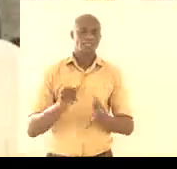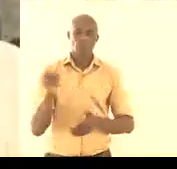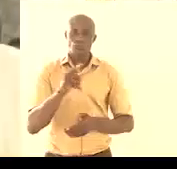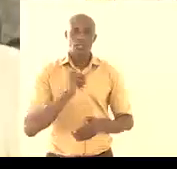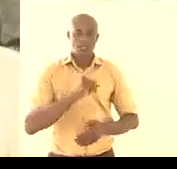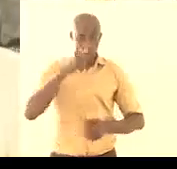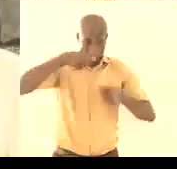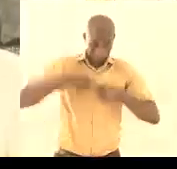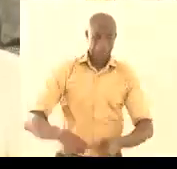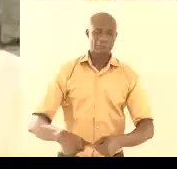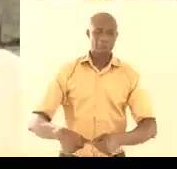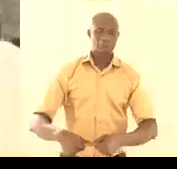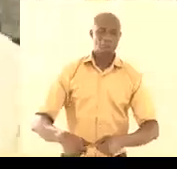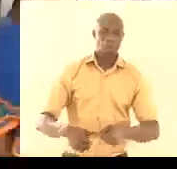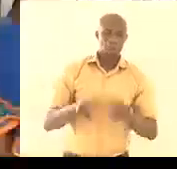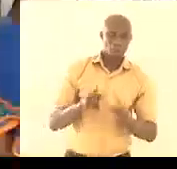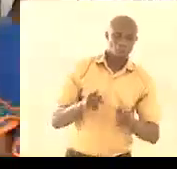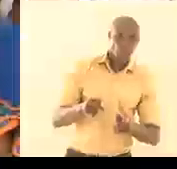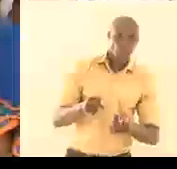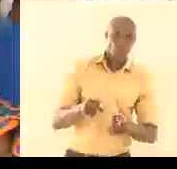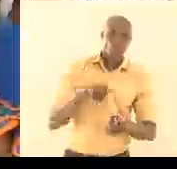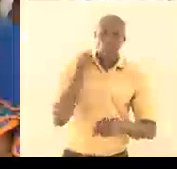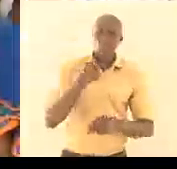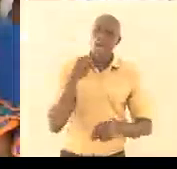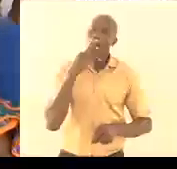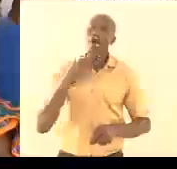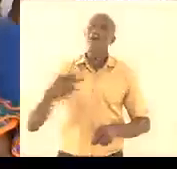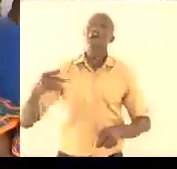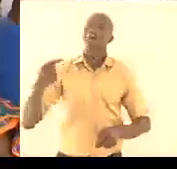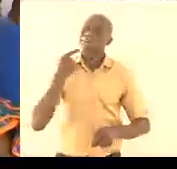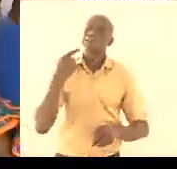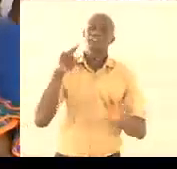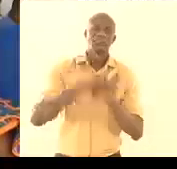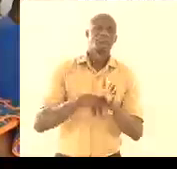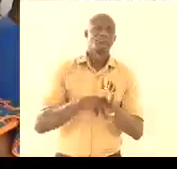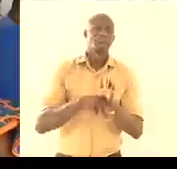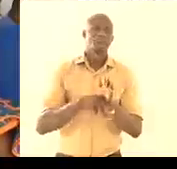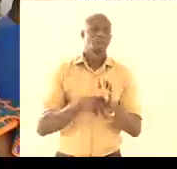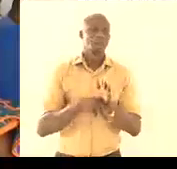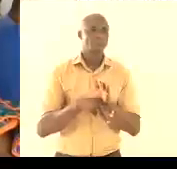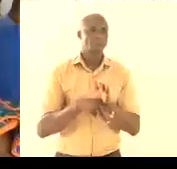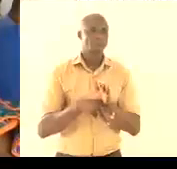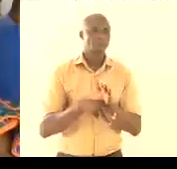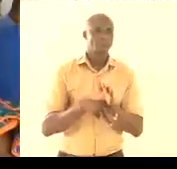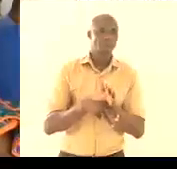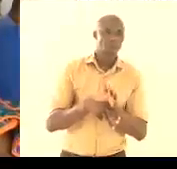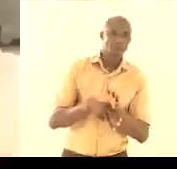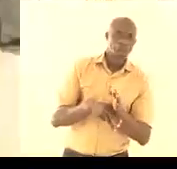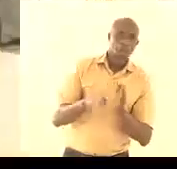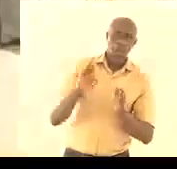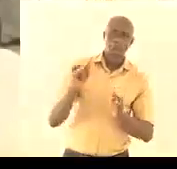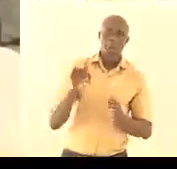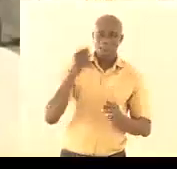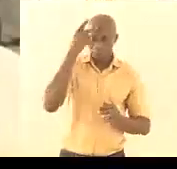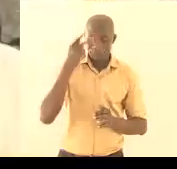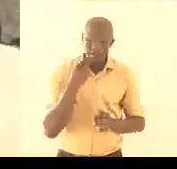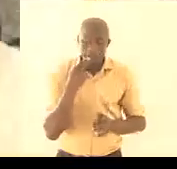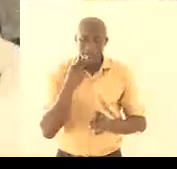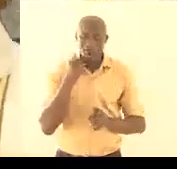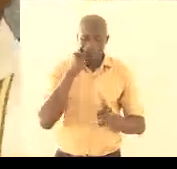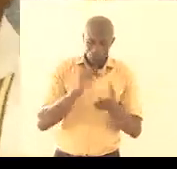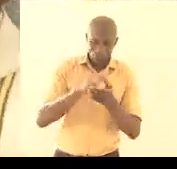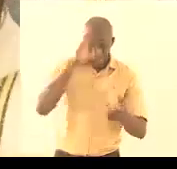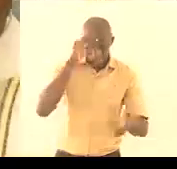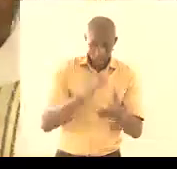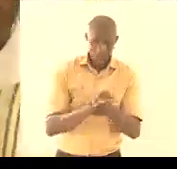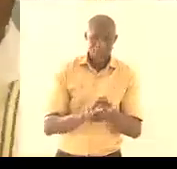is where I'm going to remain. People who are disappointed, they have been let down by their spouses or parents or whatever, and